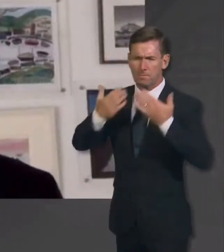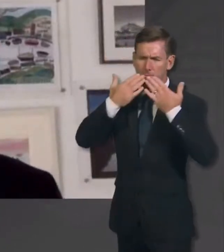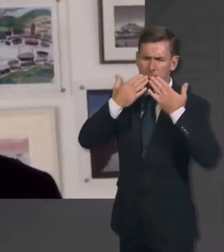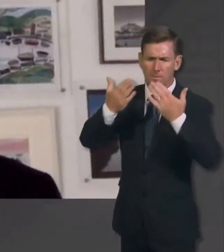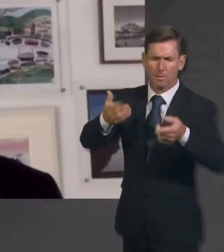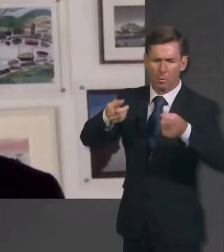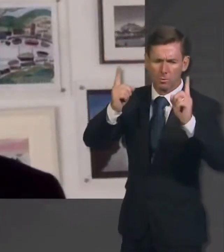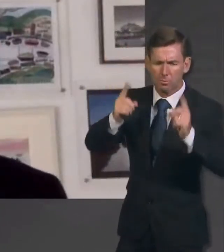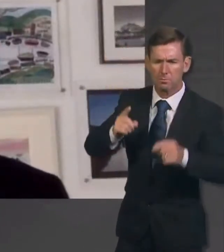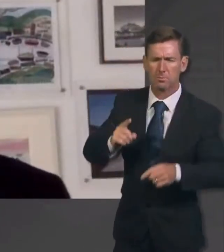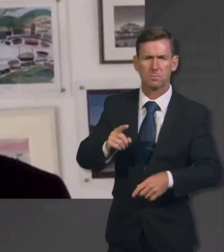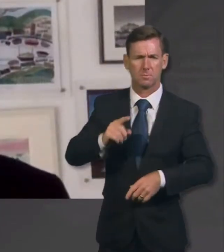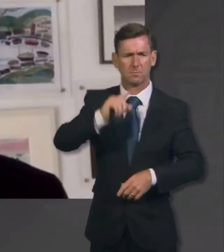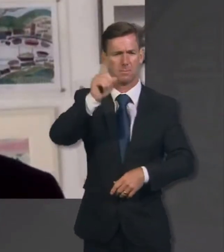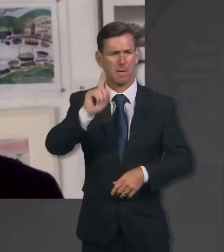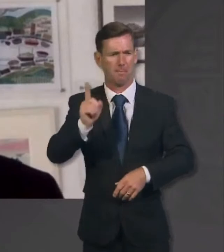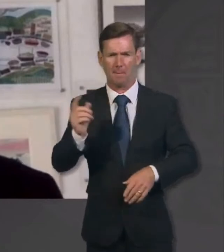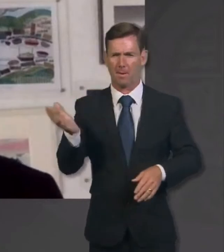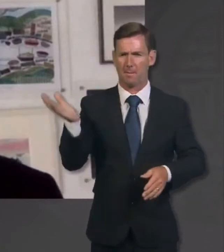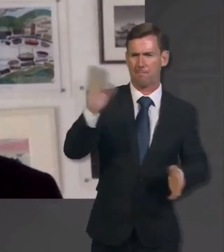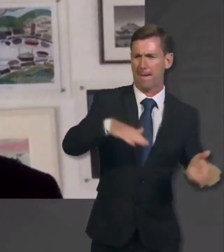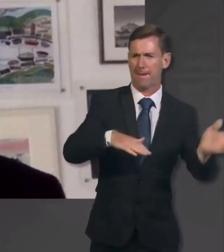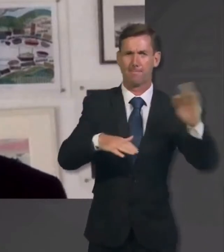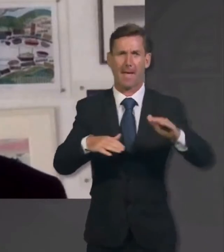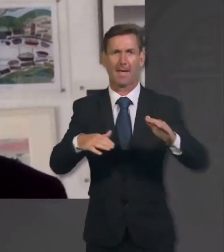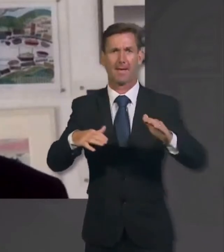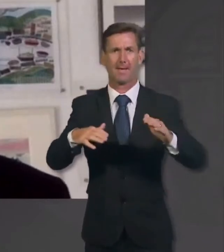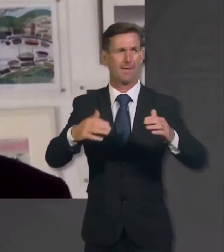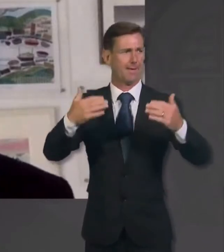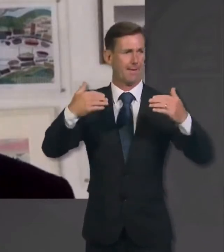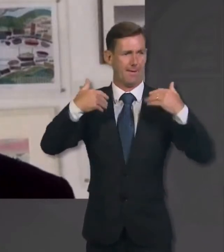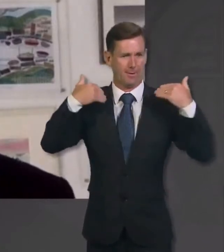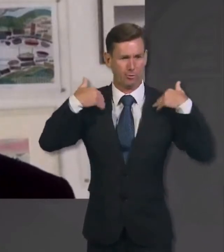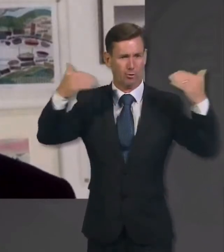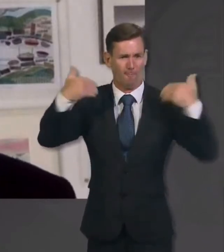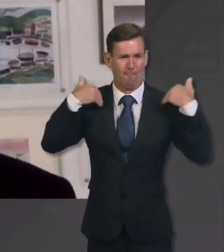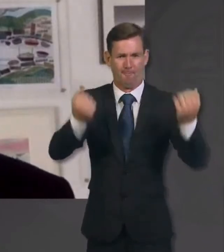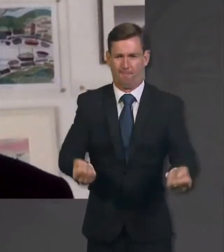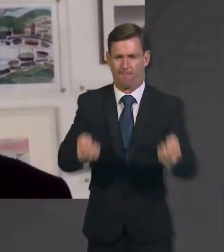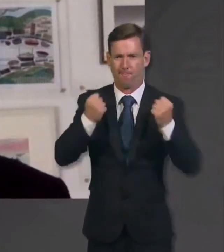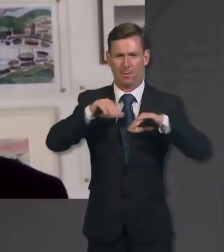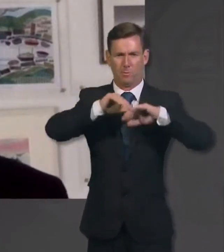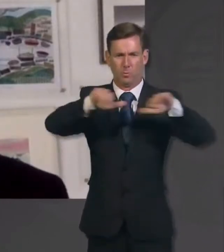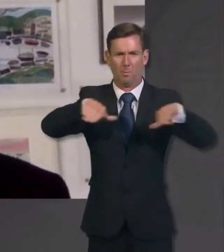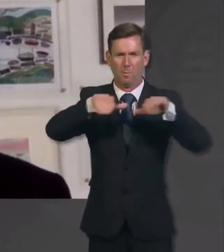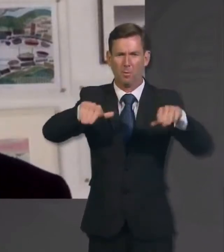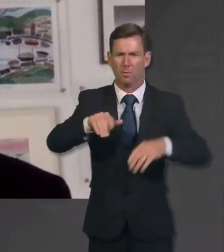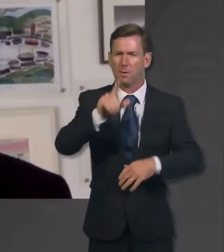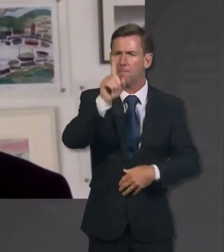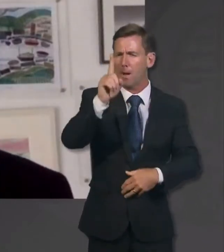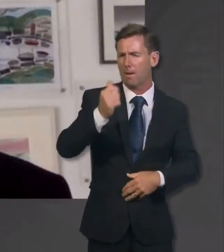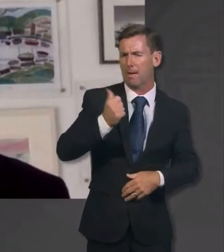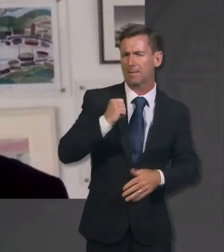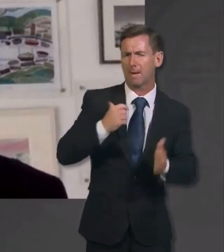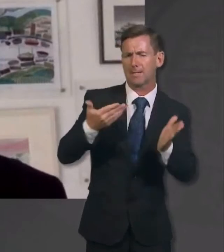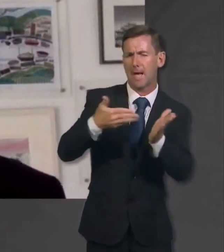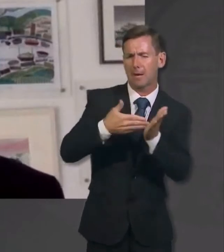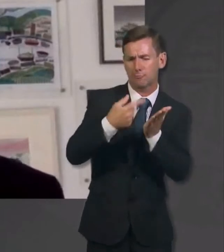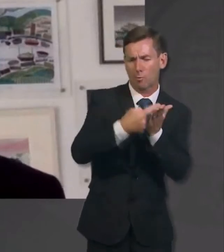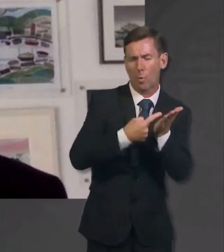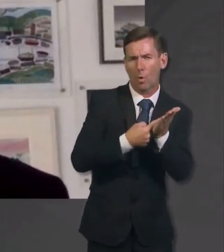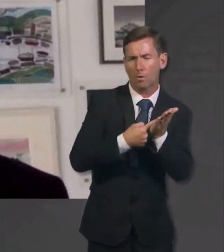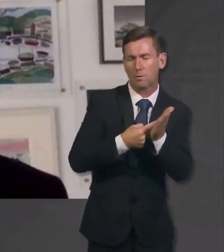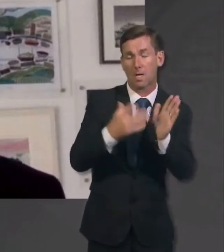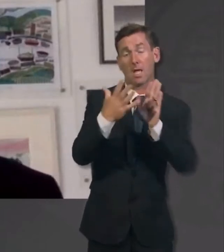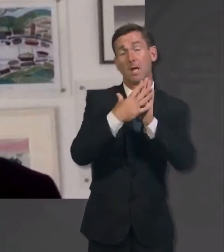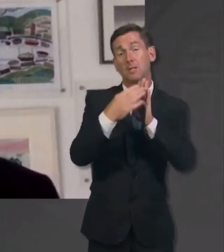lot more rules and regulations to worry about. For example, in swimming pools, there's no butterfly stroke, there's no overtaking. People are supposed